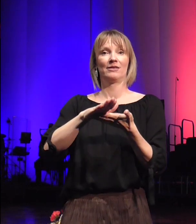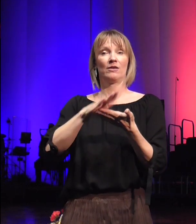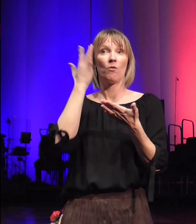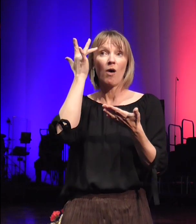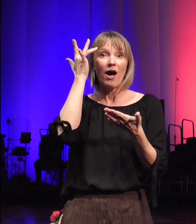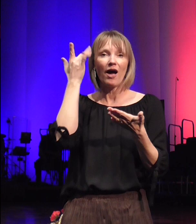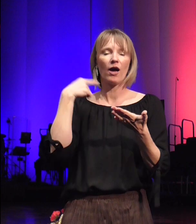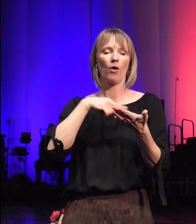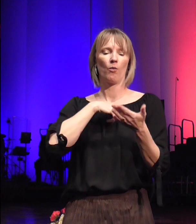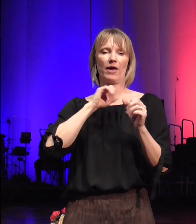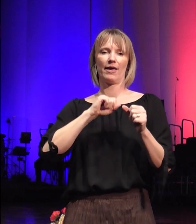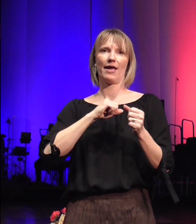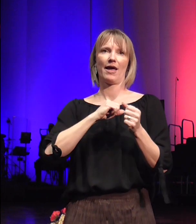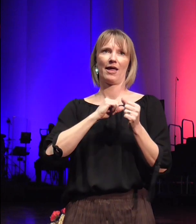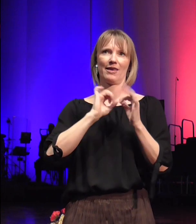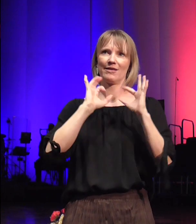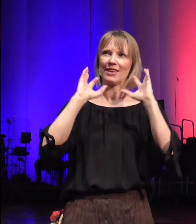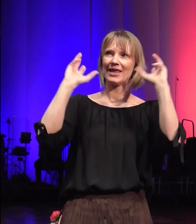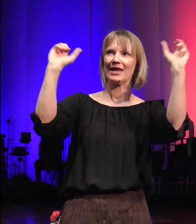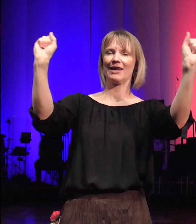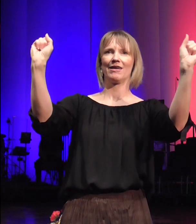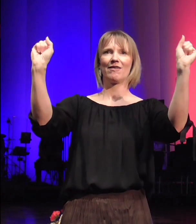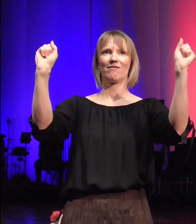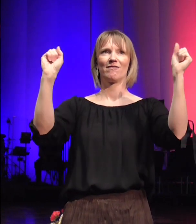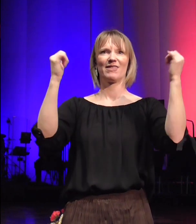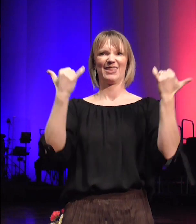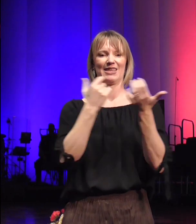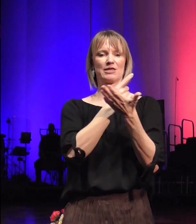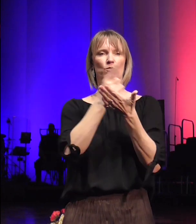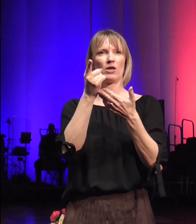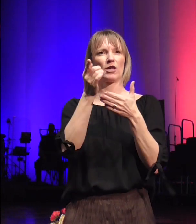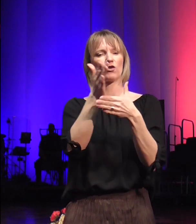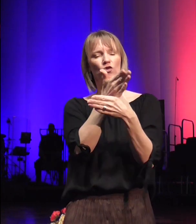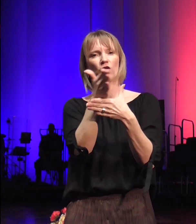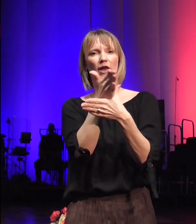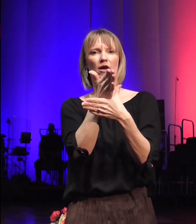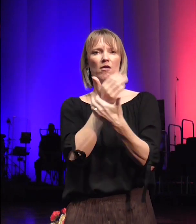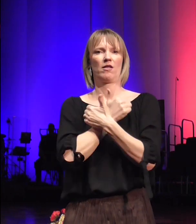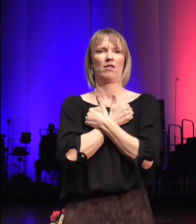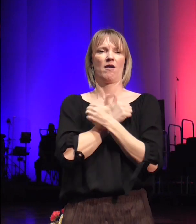we can step into the world this week and share it with others.